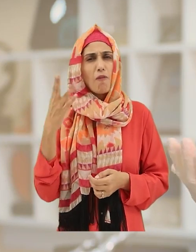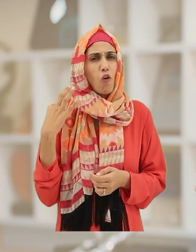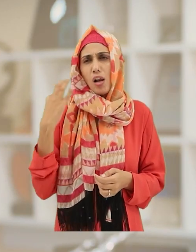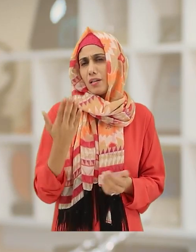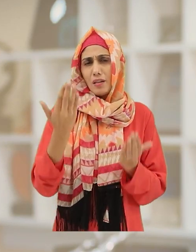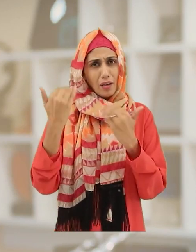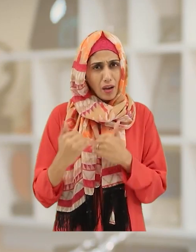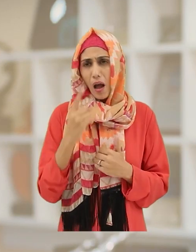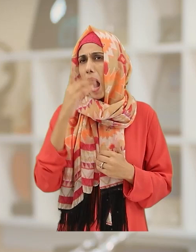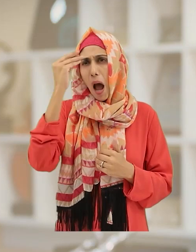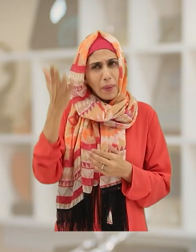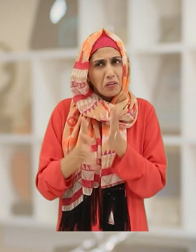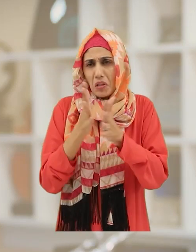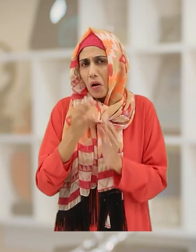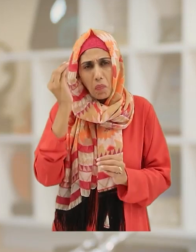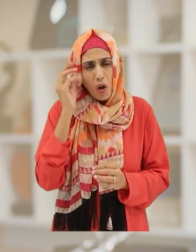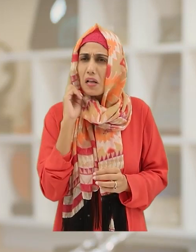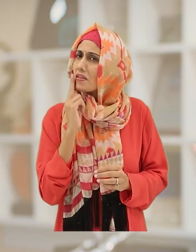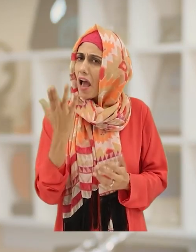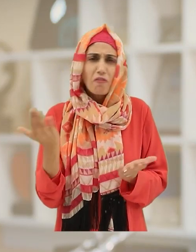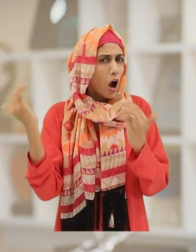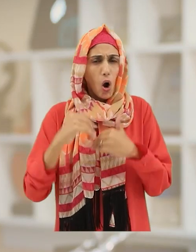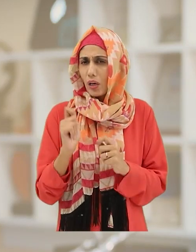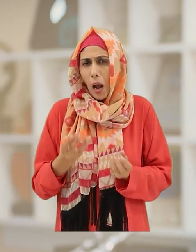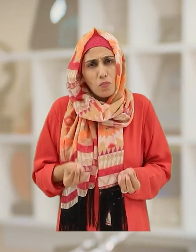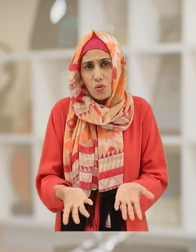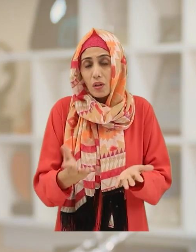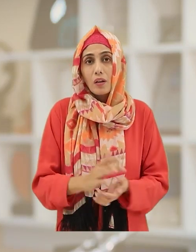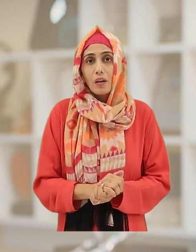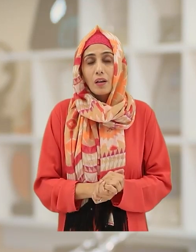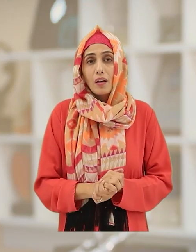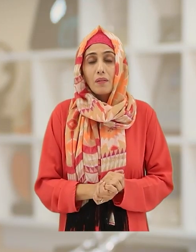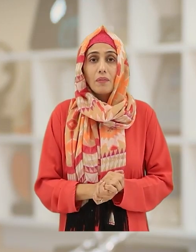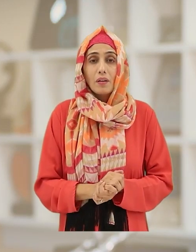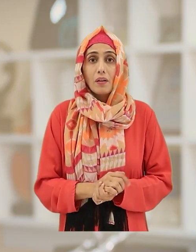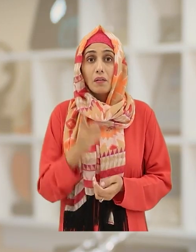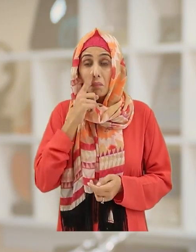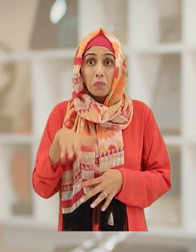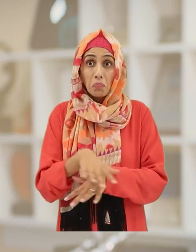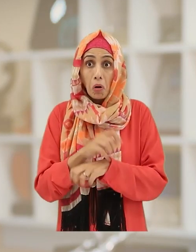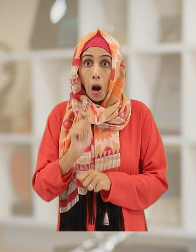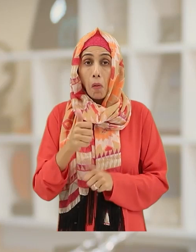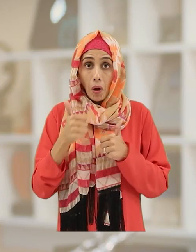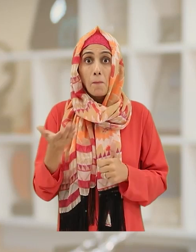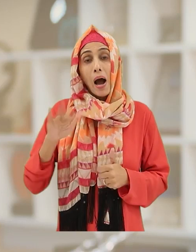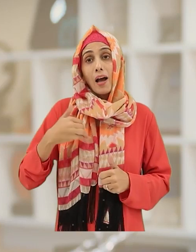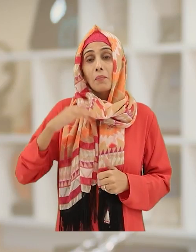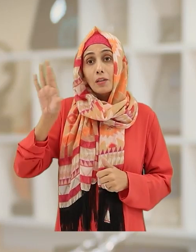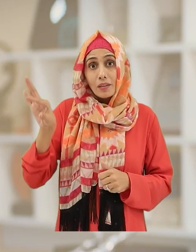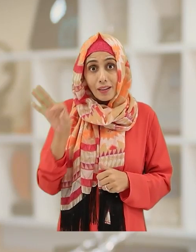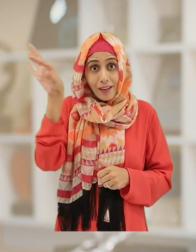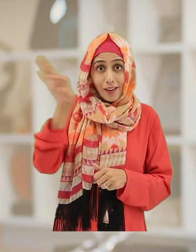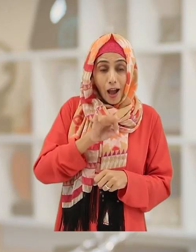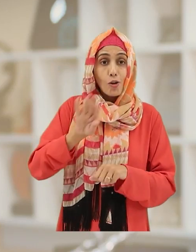you're a mother, you know sign language, you're deaf. And so she proved to be such a able volunteer, we hired her full-time as